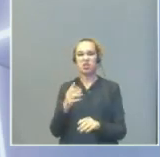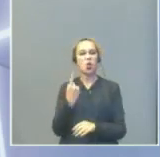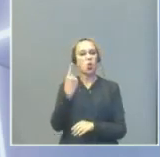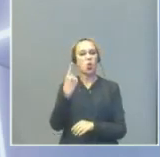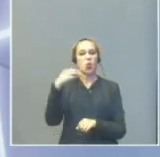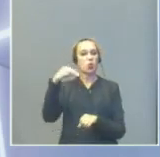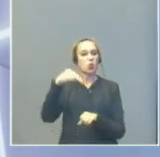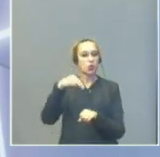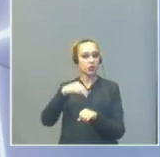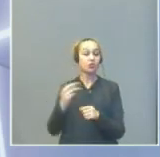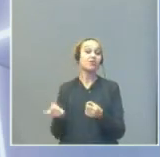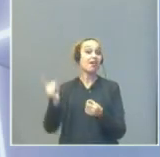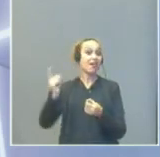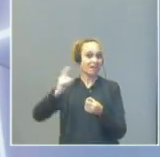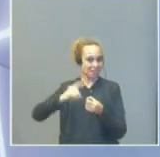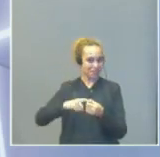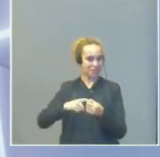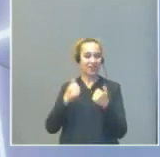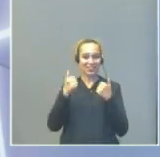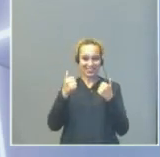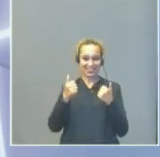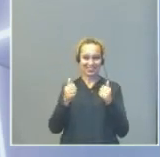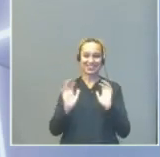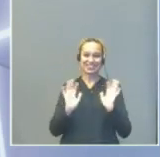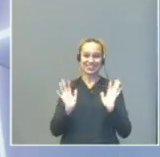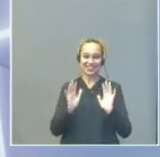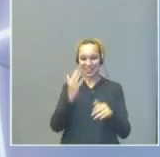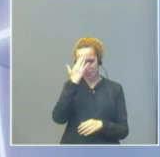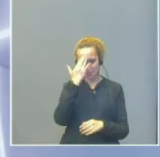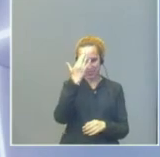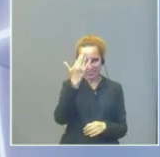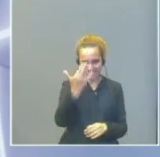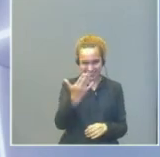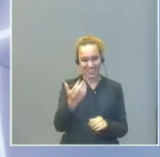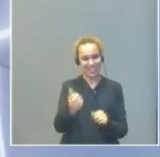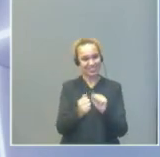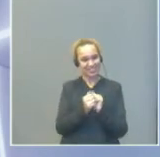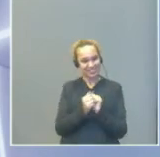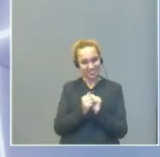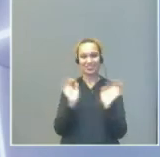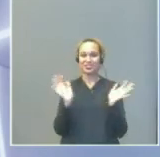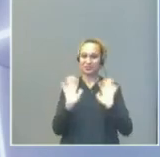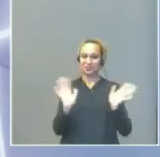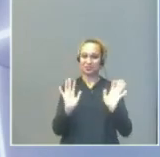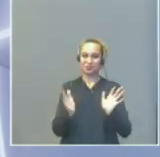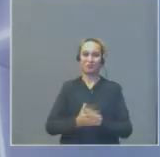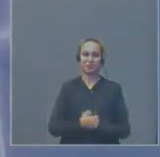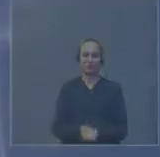minutinho, a gente está de volta com mais programação. Obrigada pela sua companhia e até daqui a pouquinho.